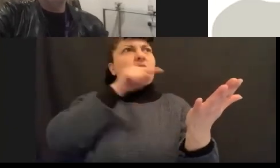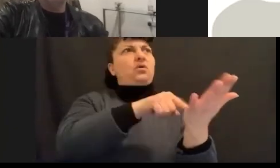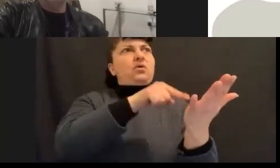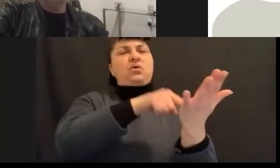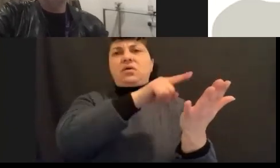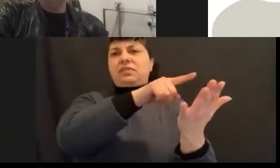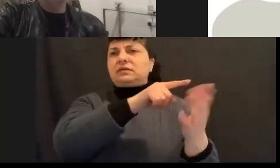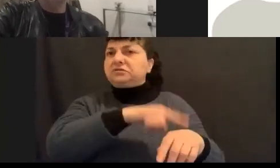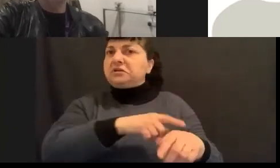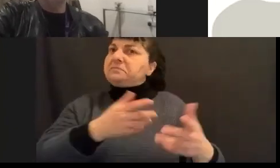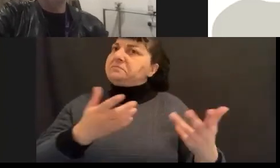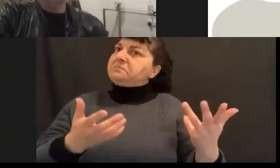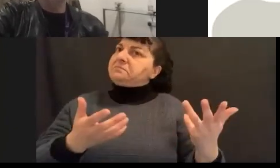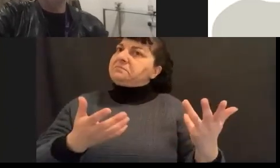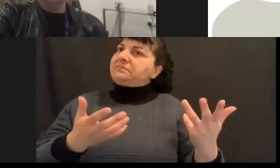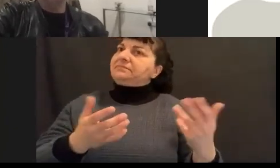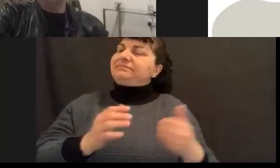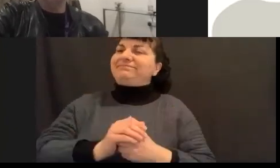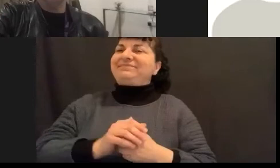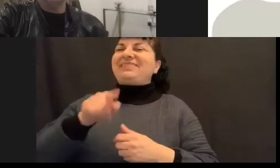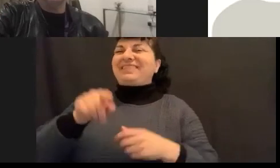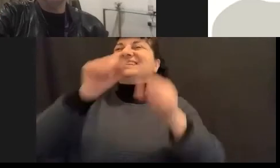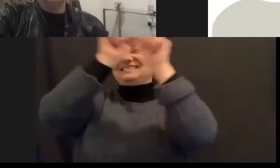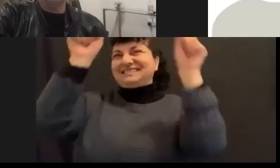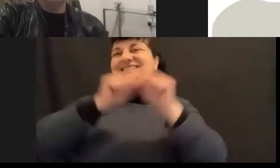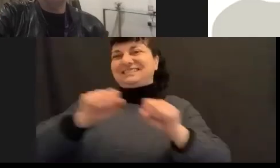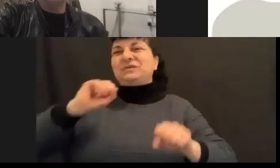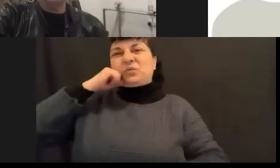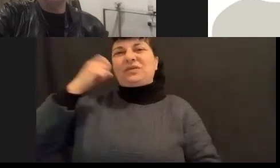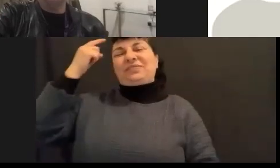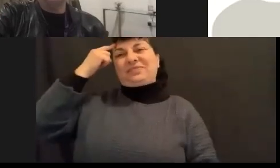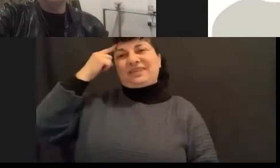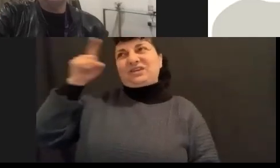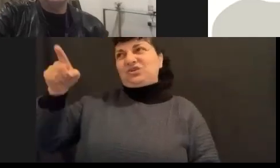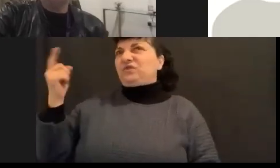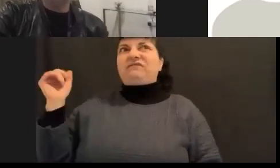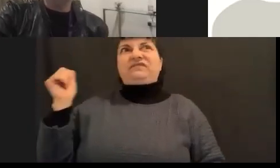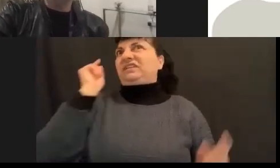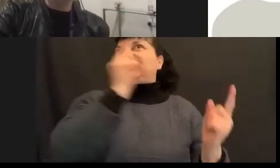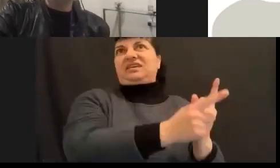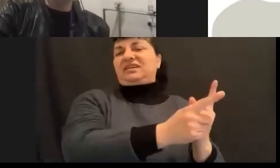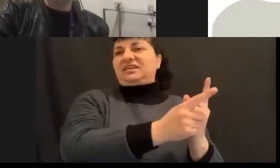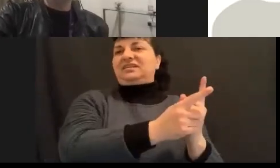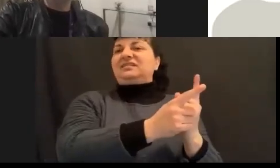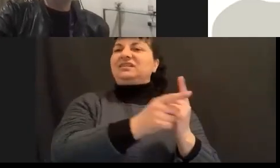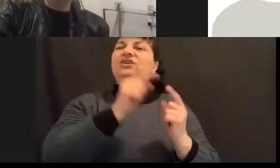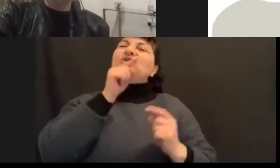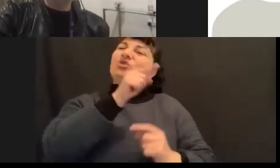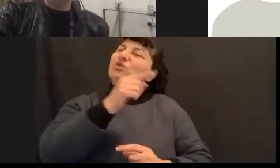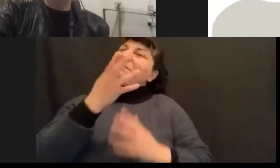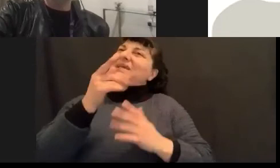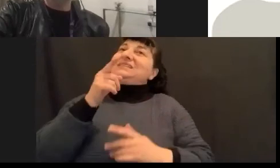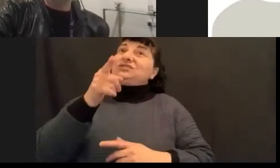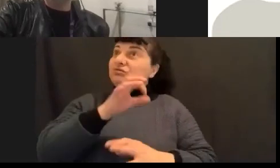in which case the system will think that's what you are. So then you need to contact the system and let us know